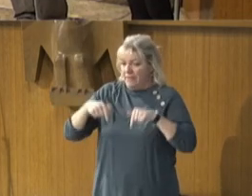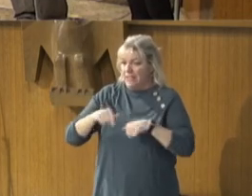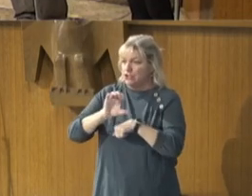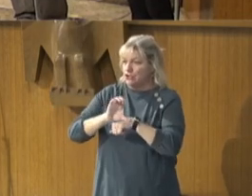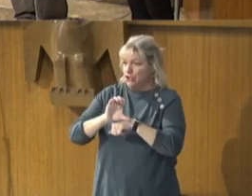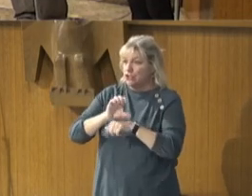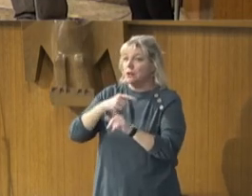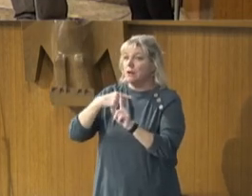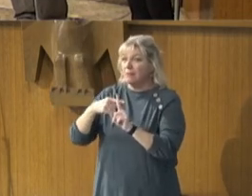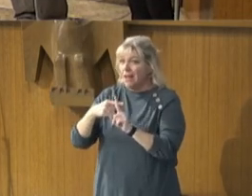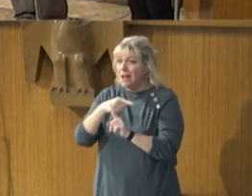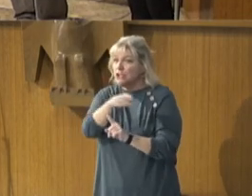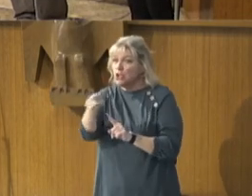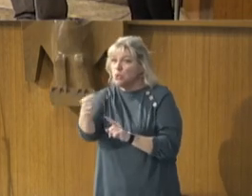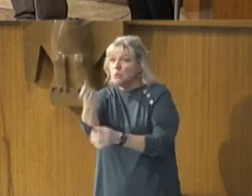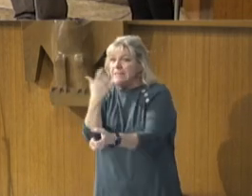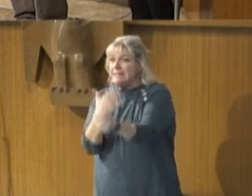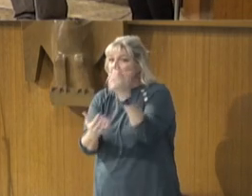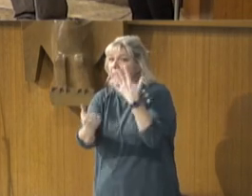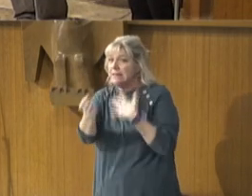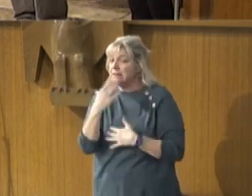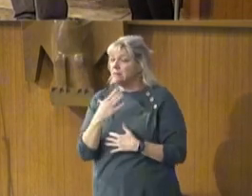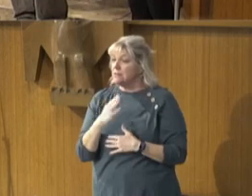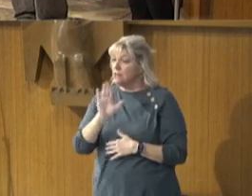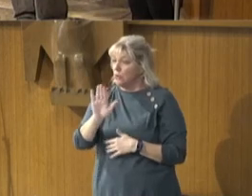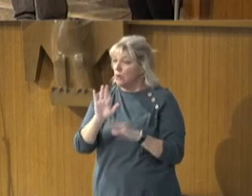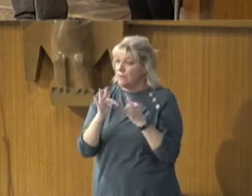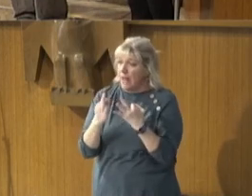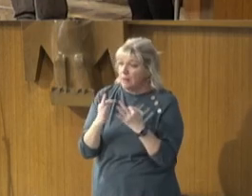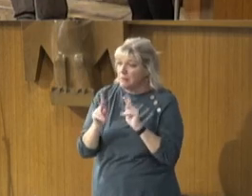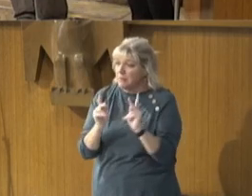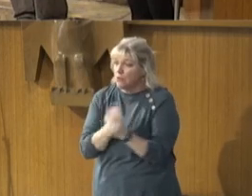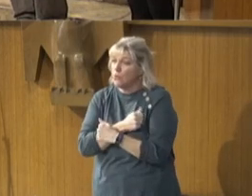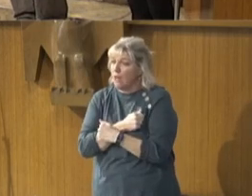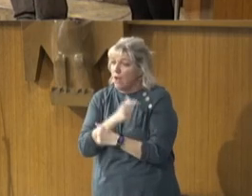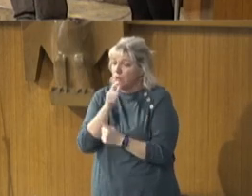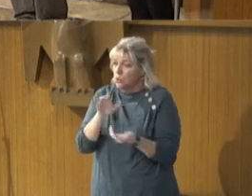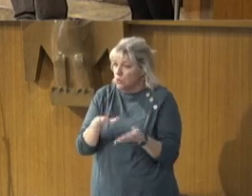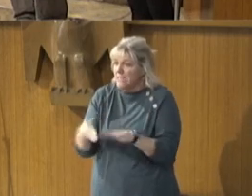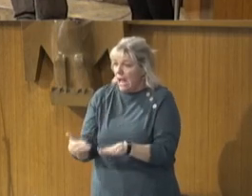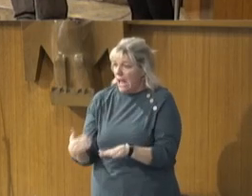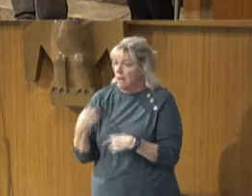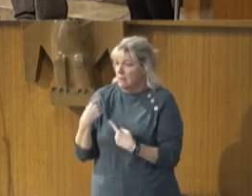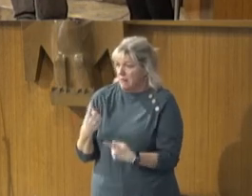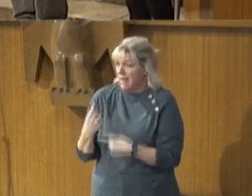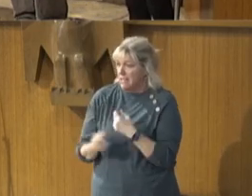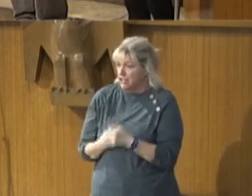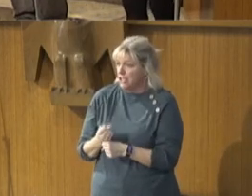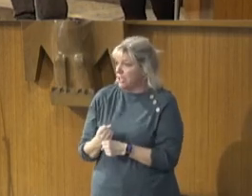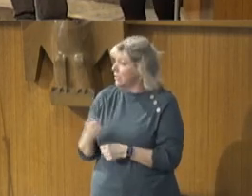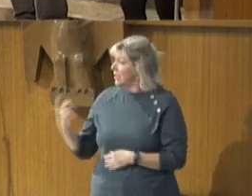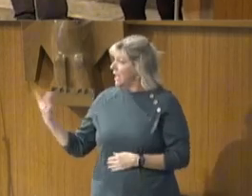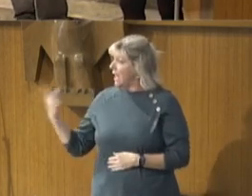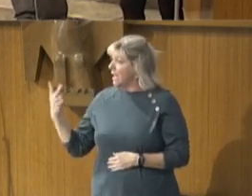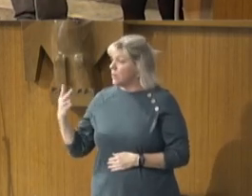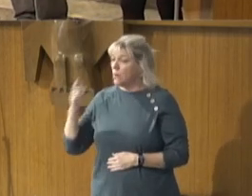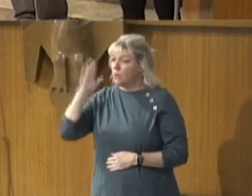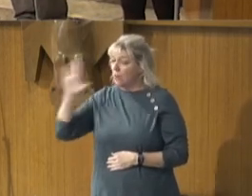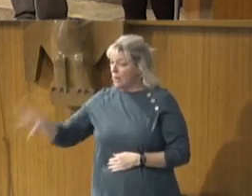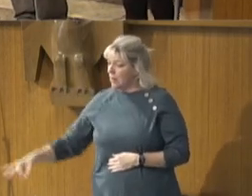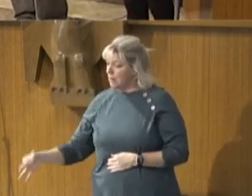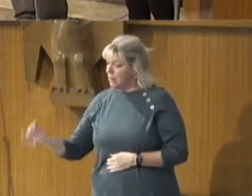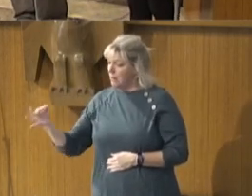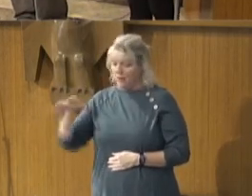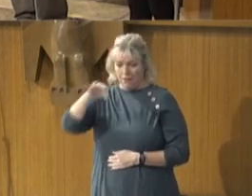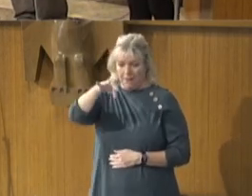loved ones that you submitted to our church office. And as we do so, Pastor Jen and I are going to be taking a stone and putting it here in